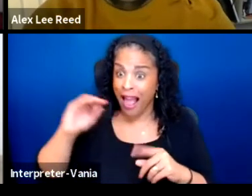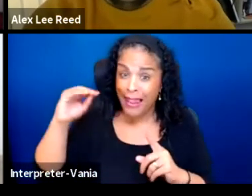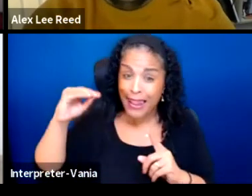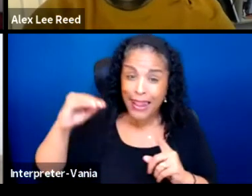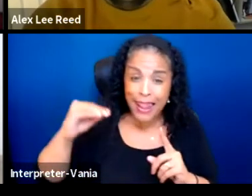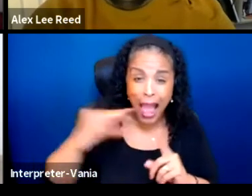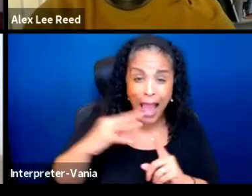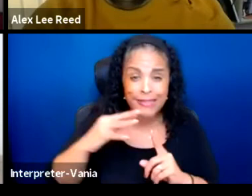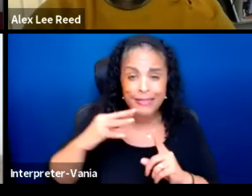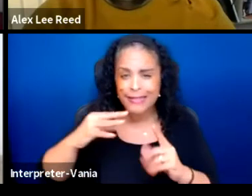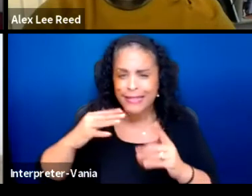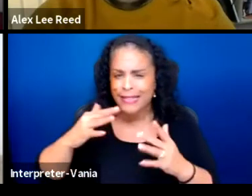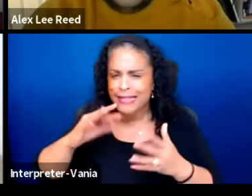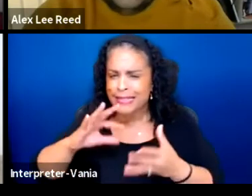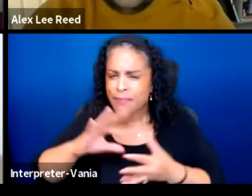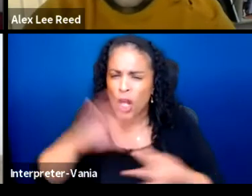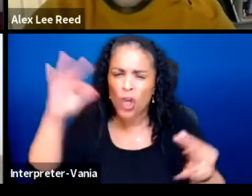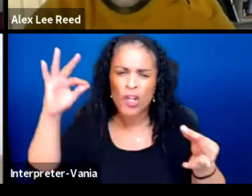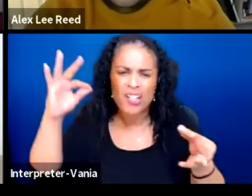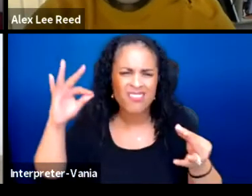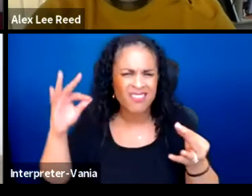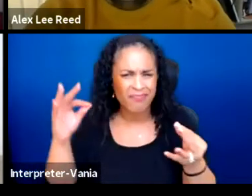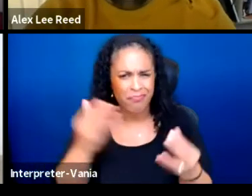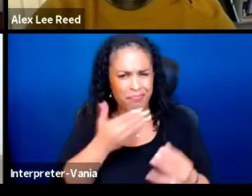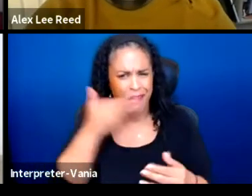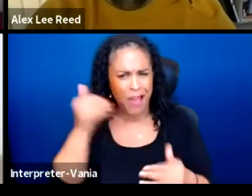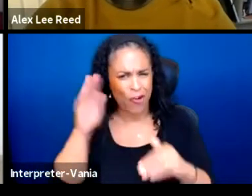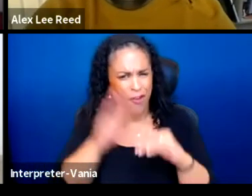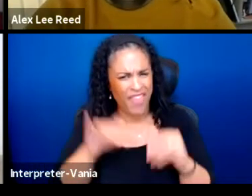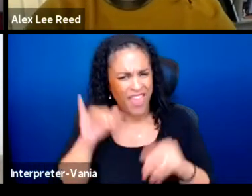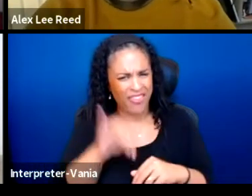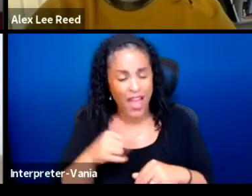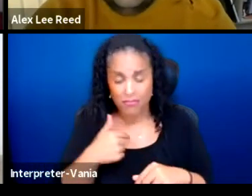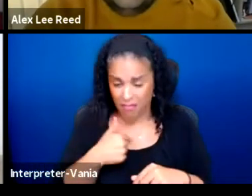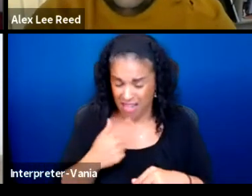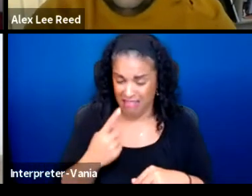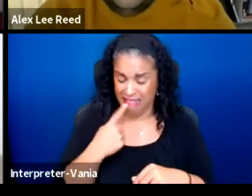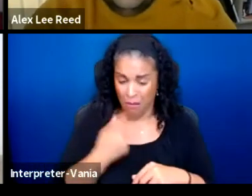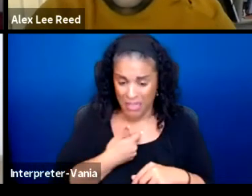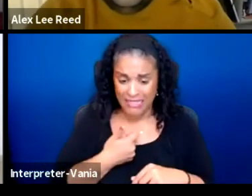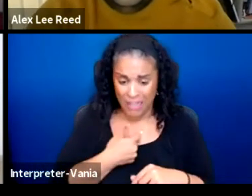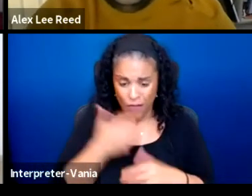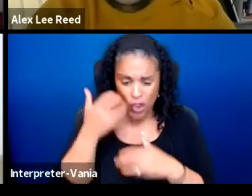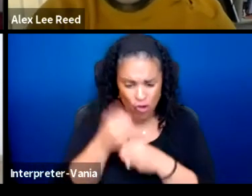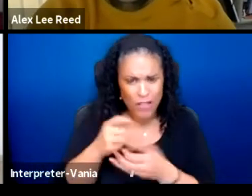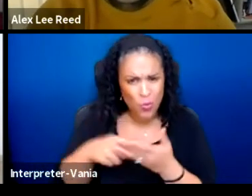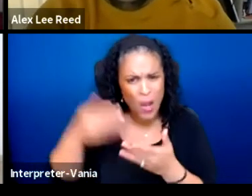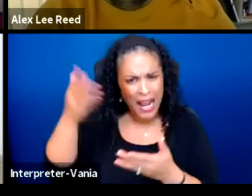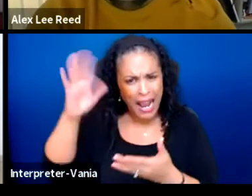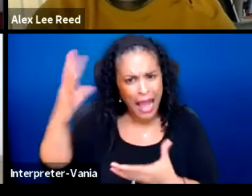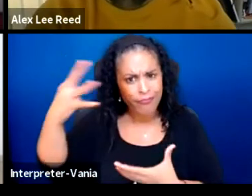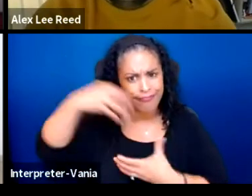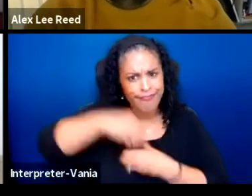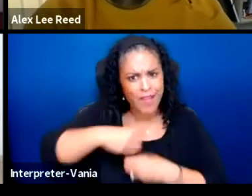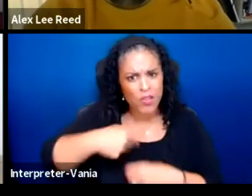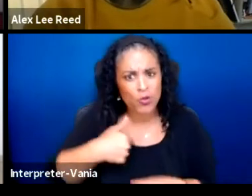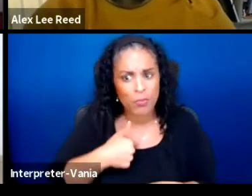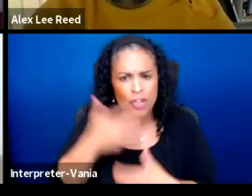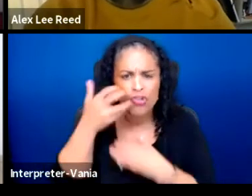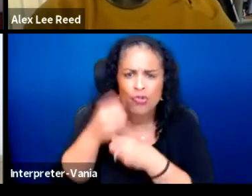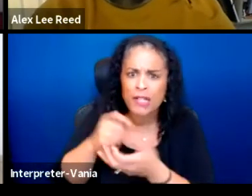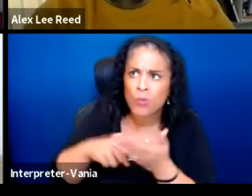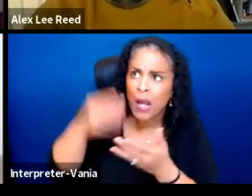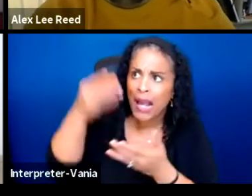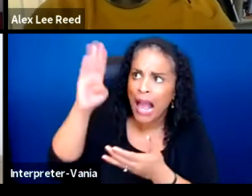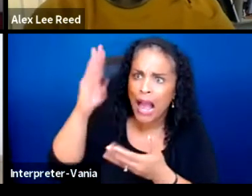much bigger than that. And so I am telling myself to trust what God has put in me and trust what God has